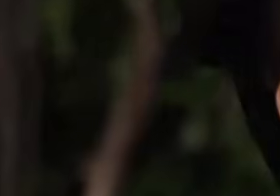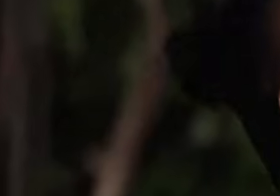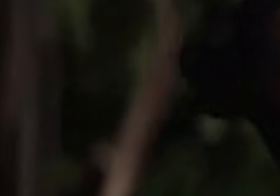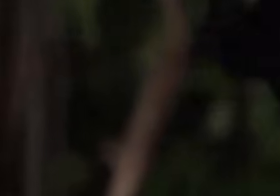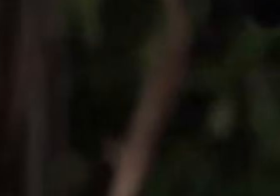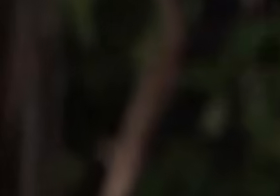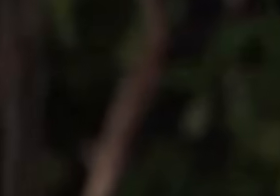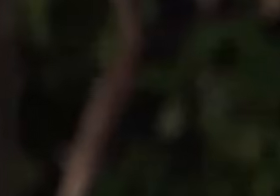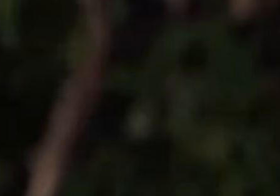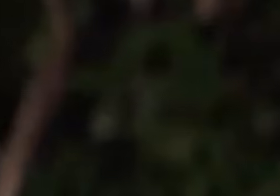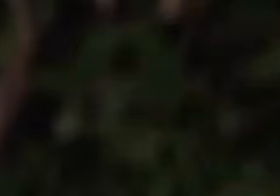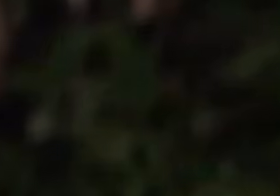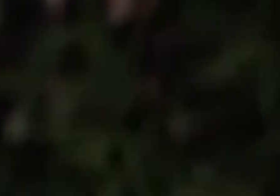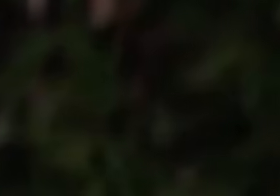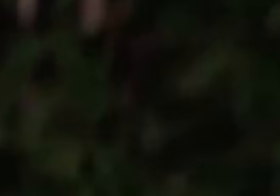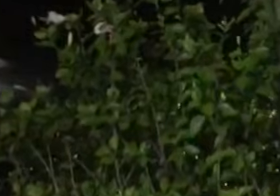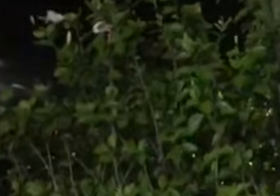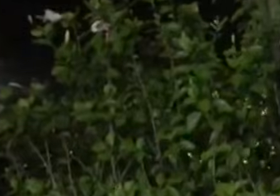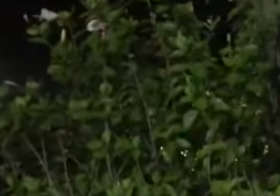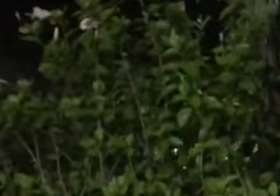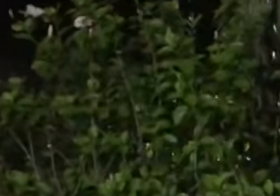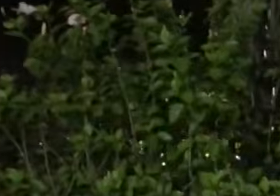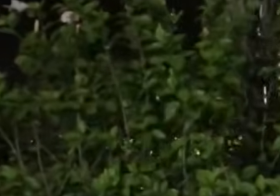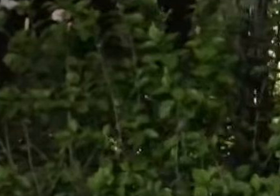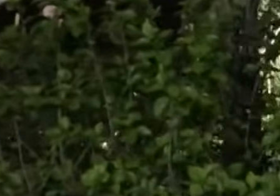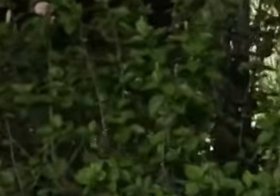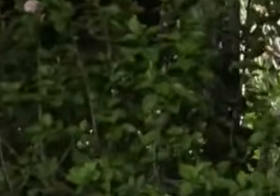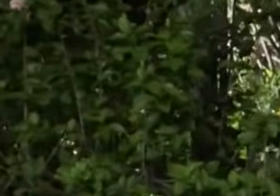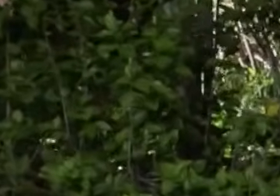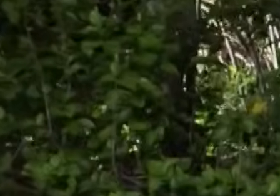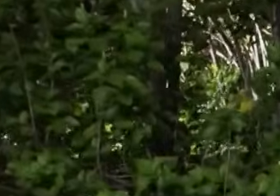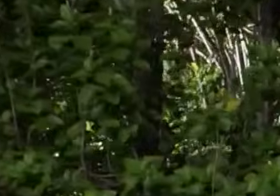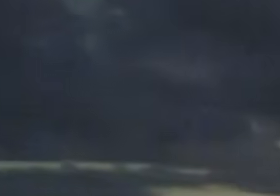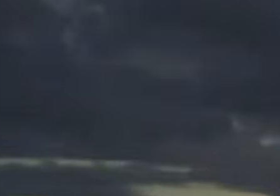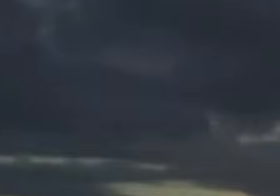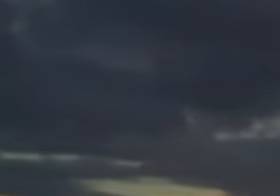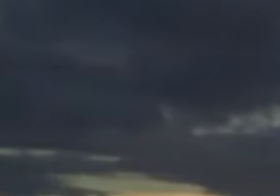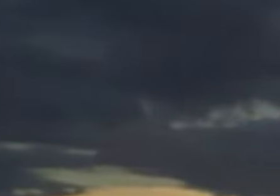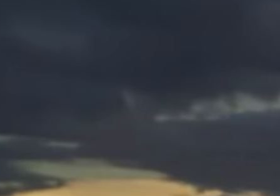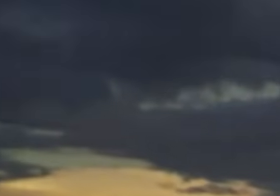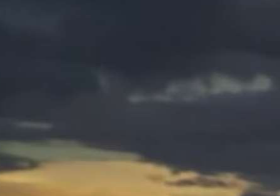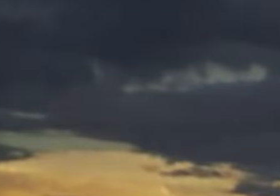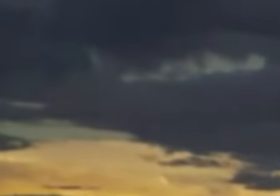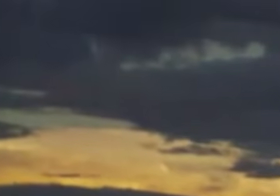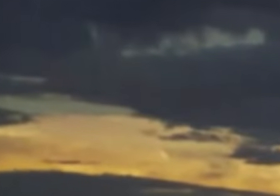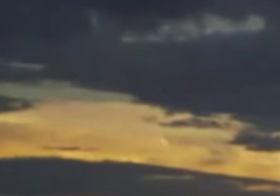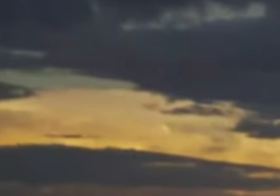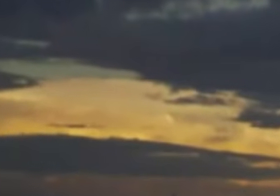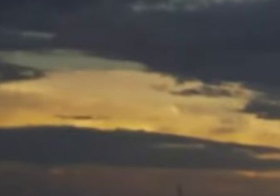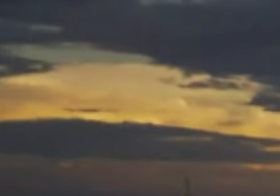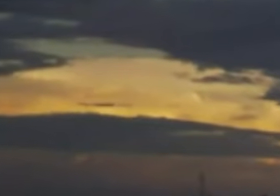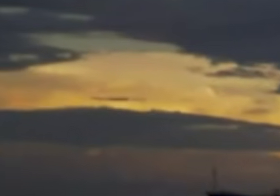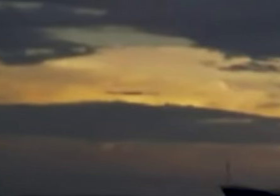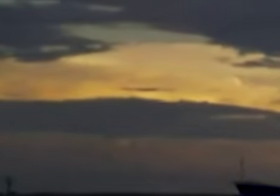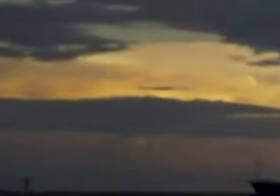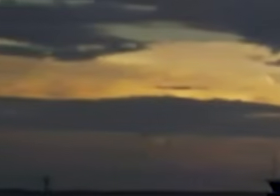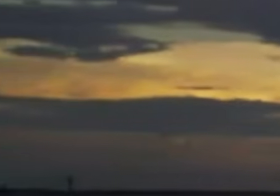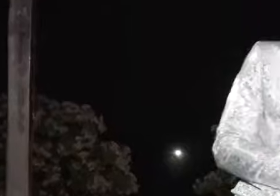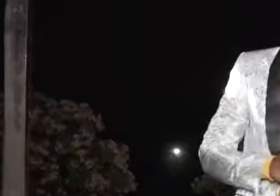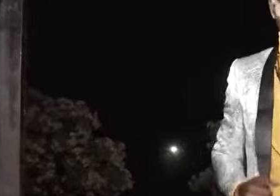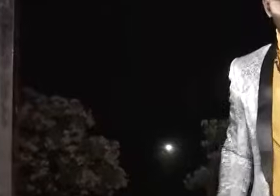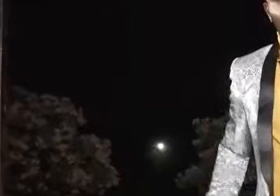are for you, bam bam. Those teeth are for me, girl. So if you ever